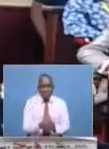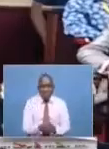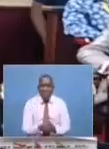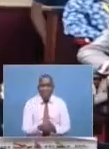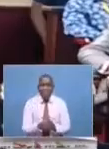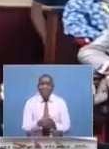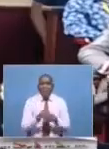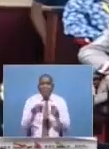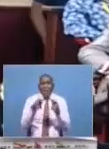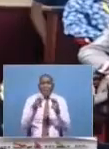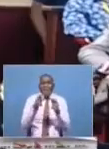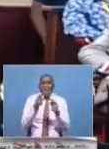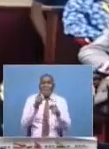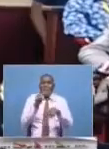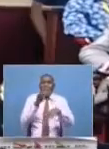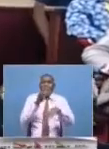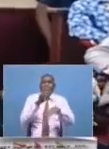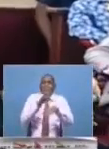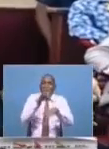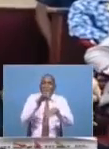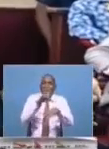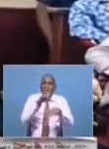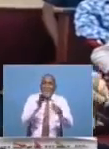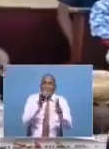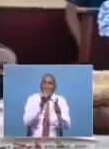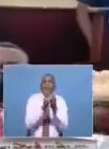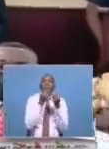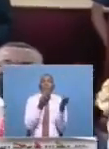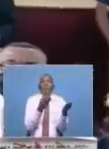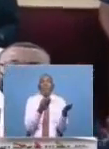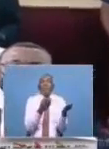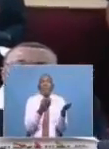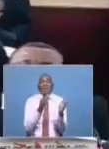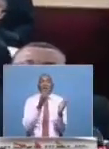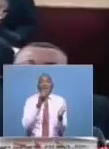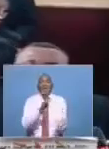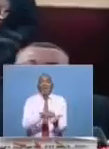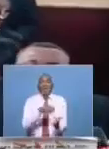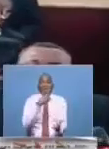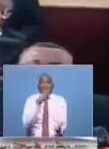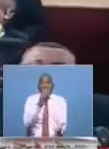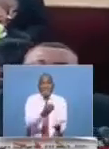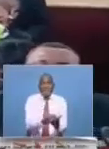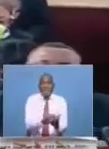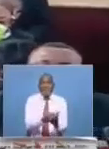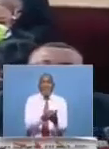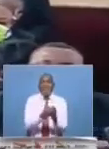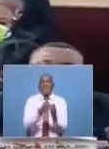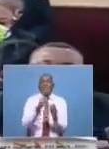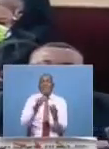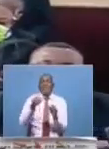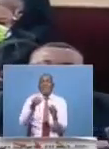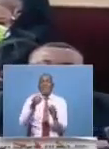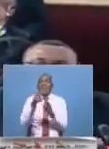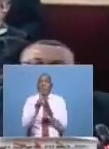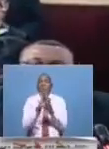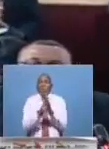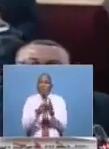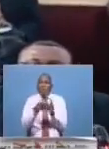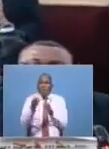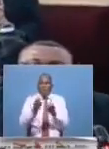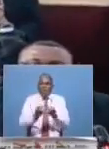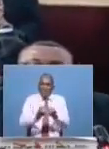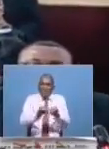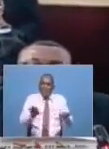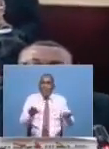the effect of those depositions. The Evidence Act is very clear in its terms.